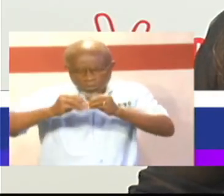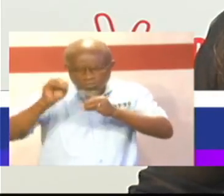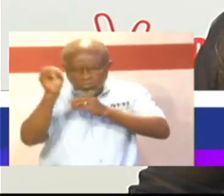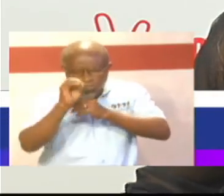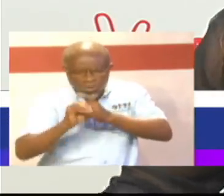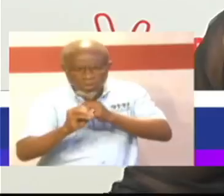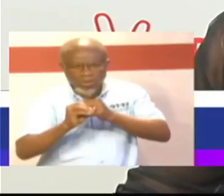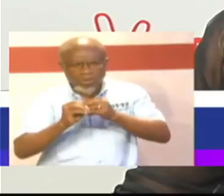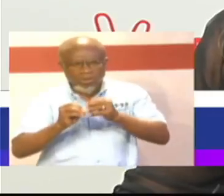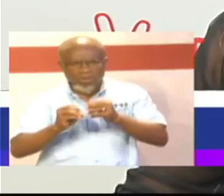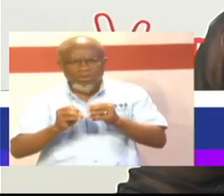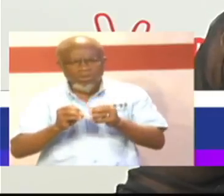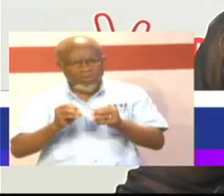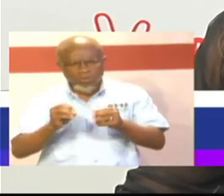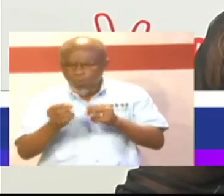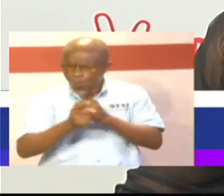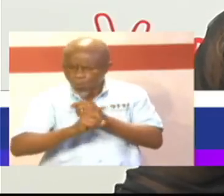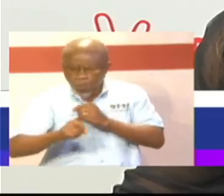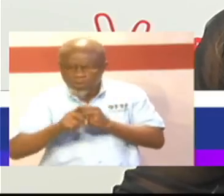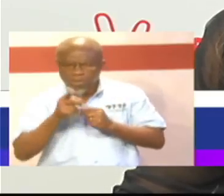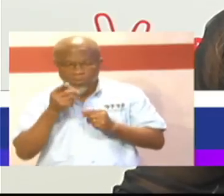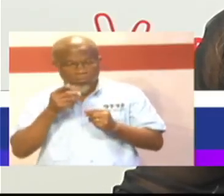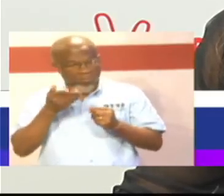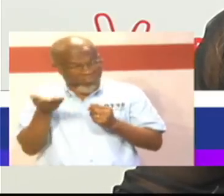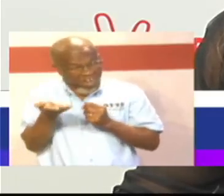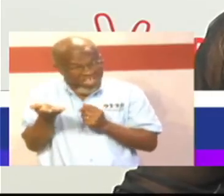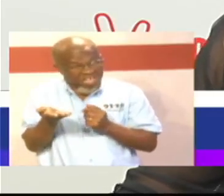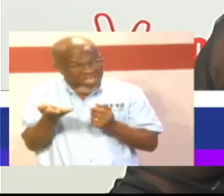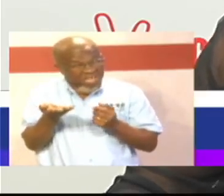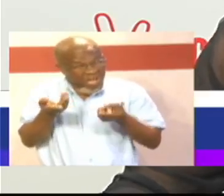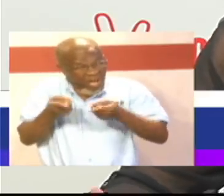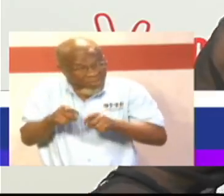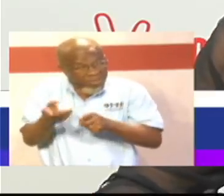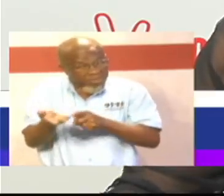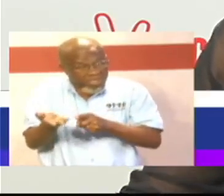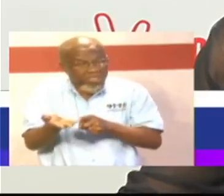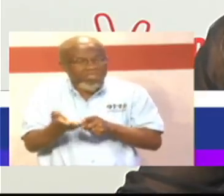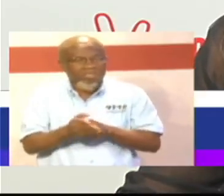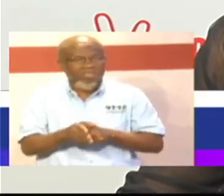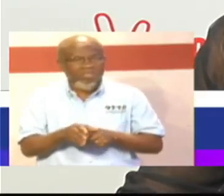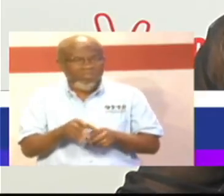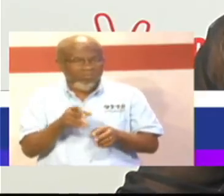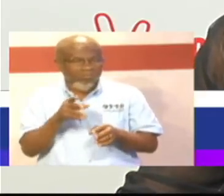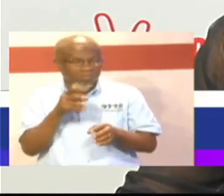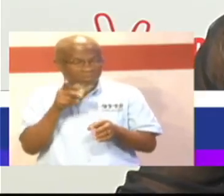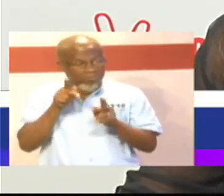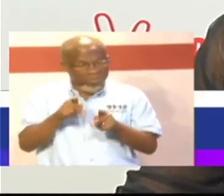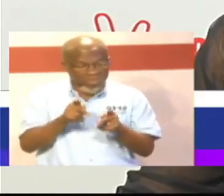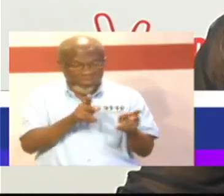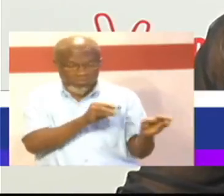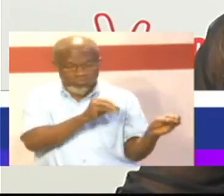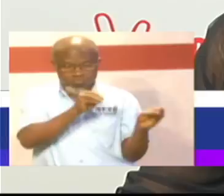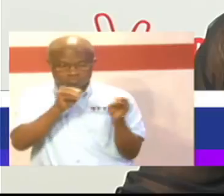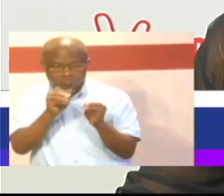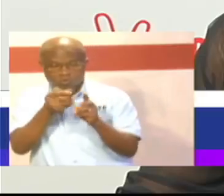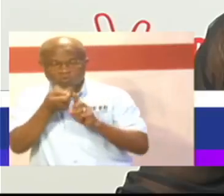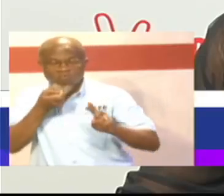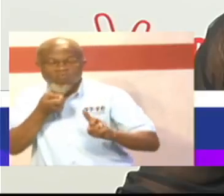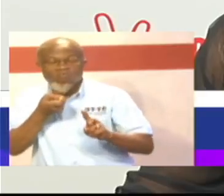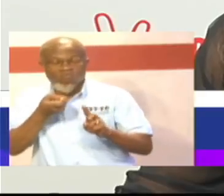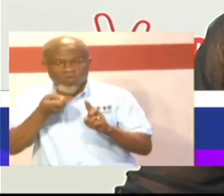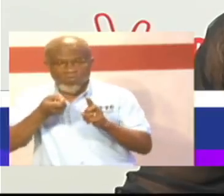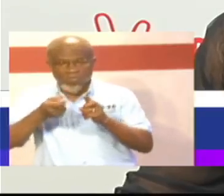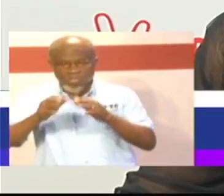in real time the occupancy levels and the persons being admitted from the community via the GMRTT